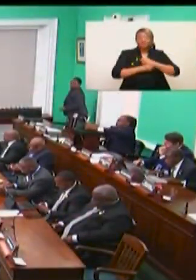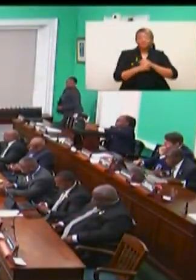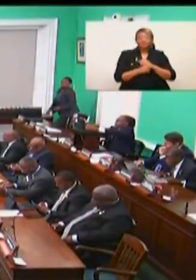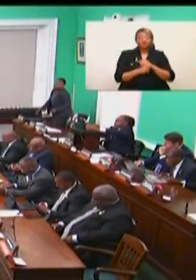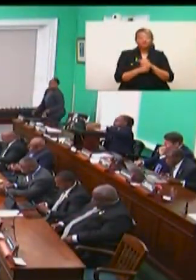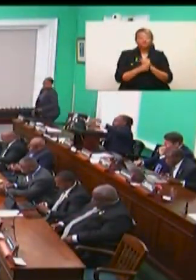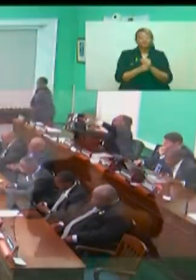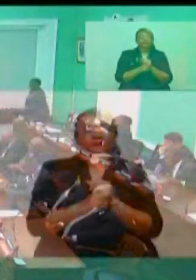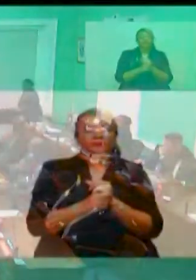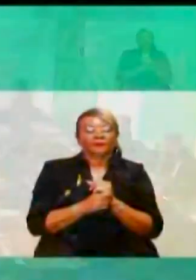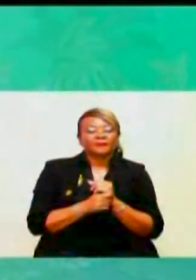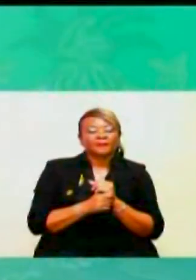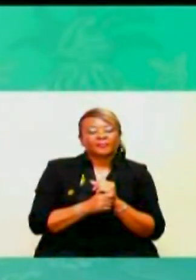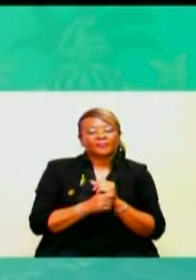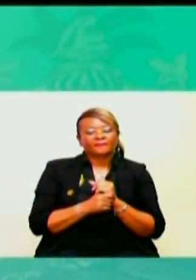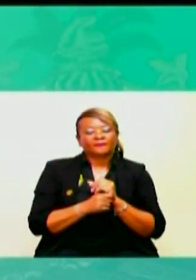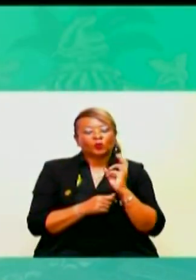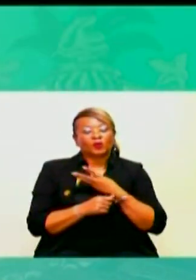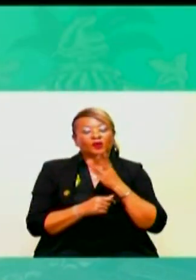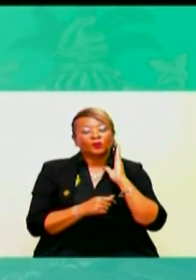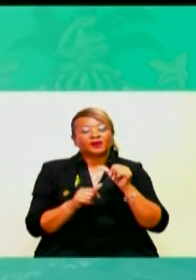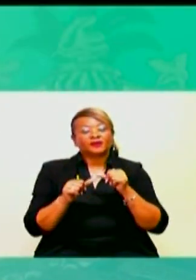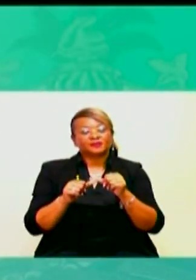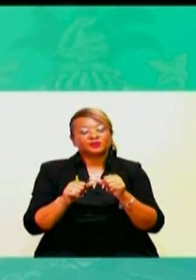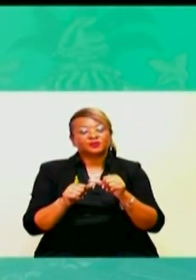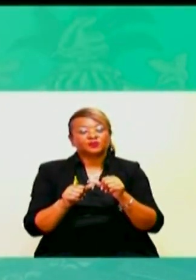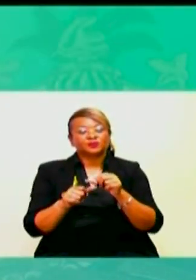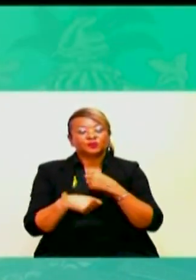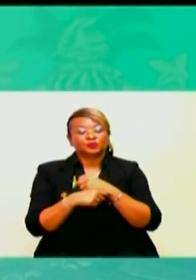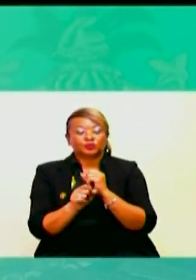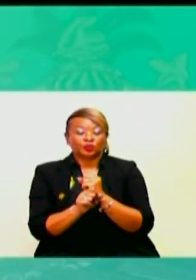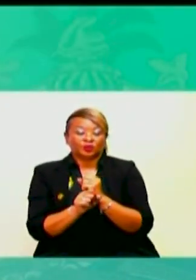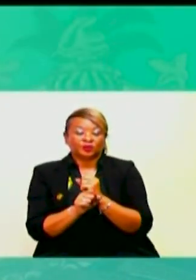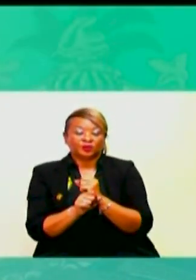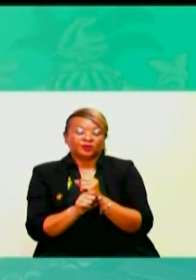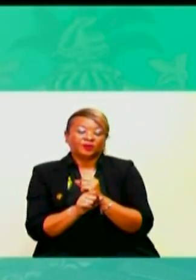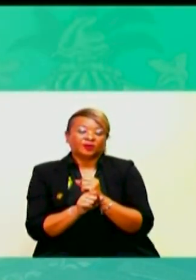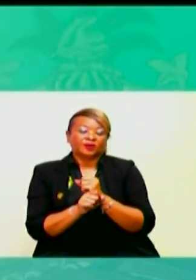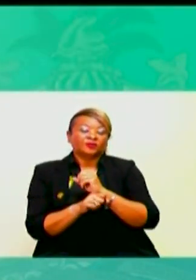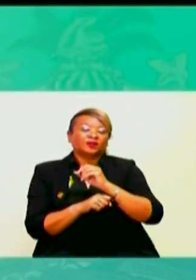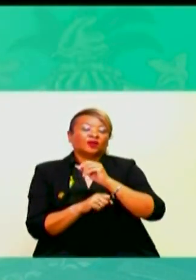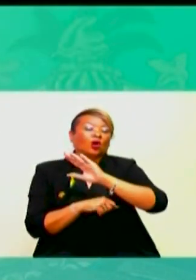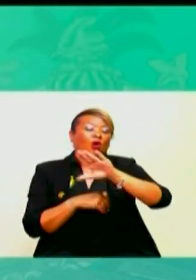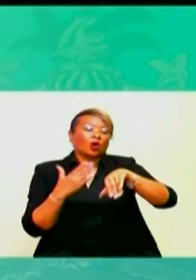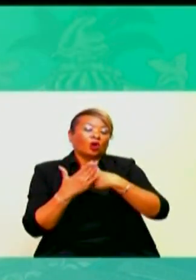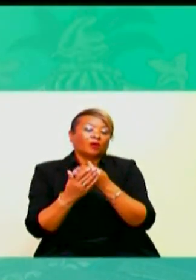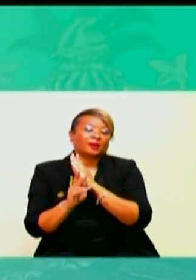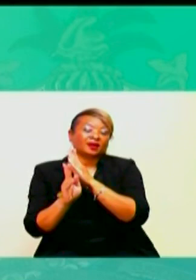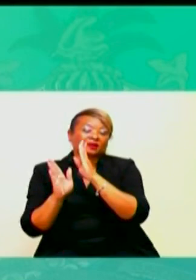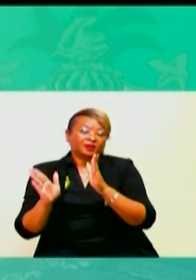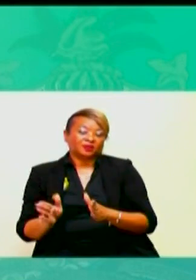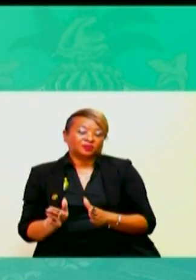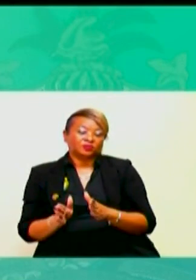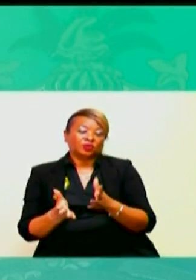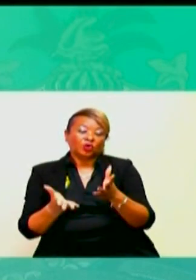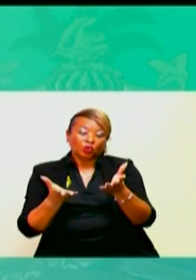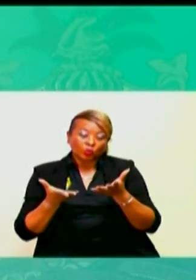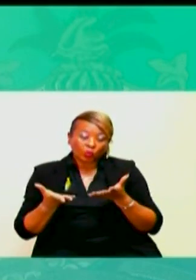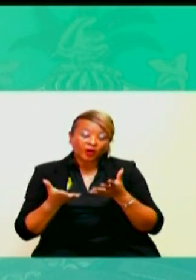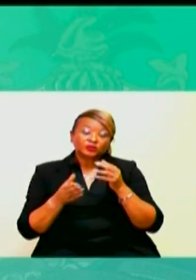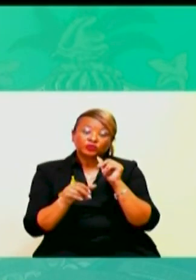Madam Speaker, we will continue to work to ensure that every Bahamian who is desirous of